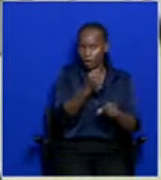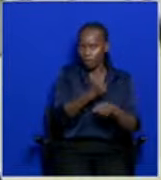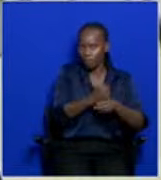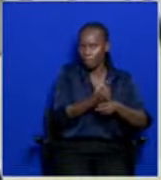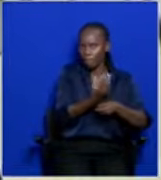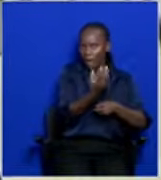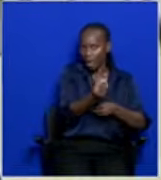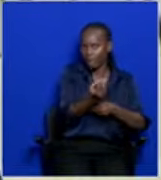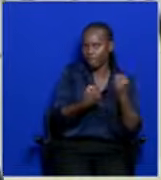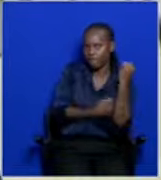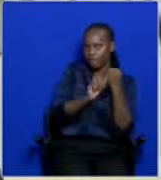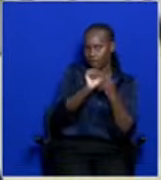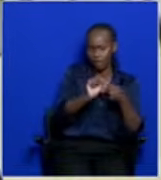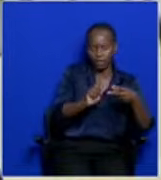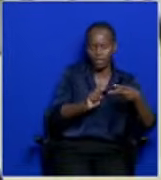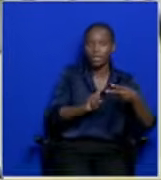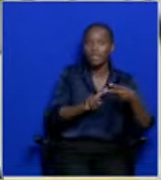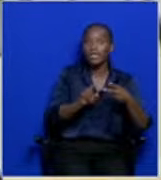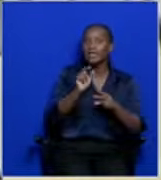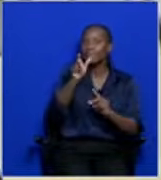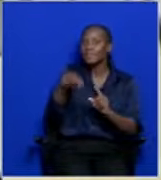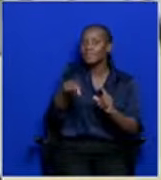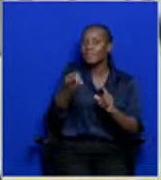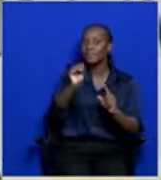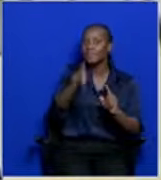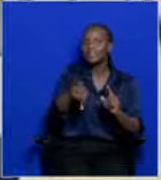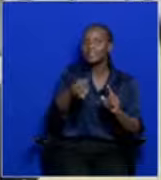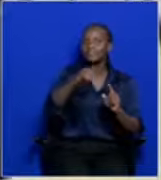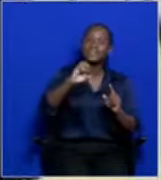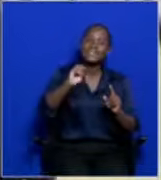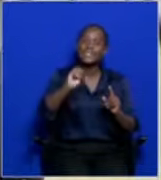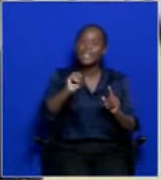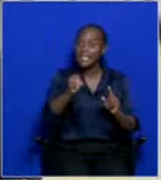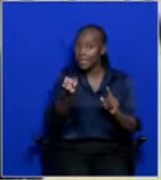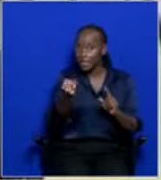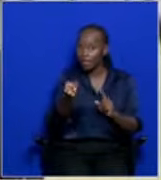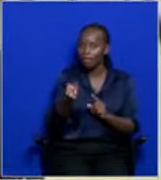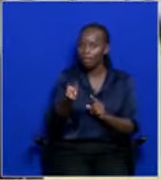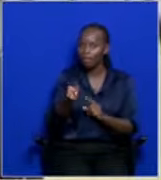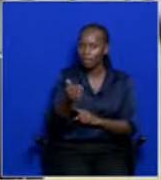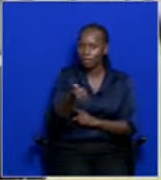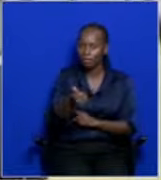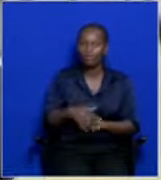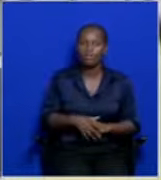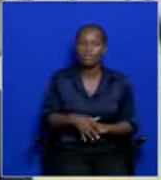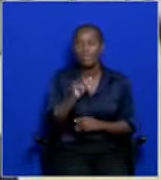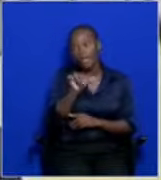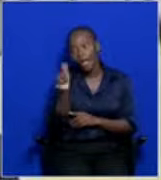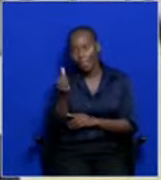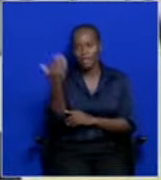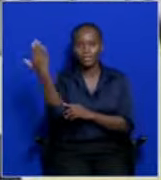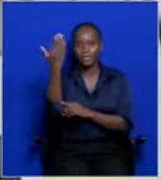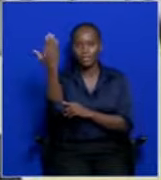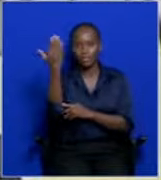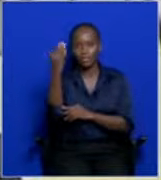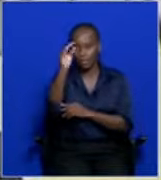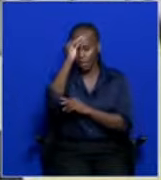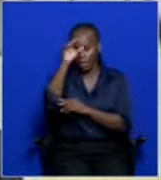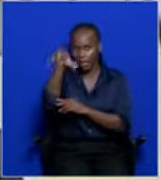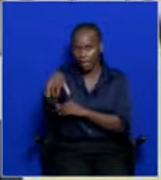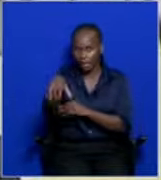lecture in Boxburg Council, Municipal Council. It was different